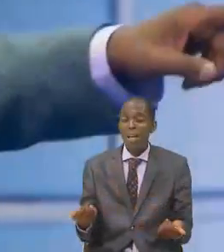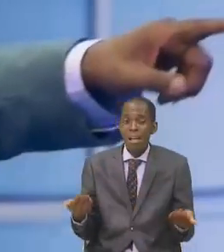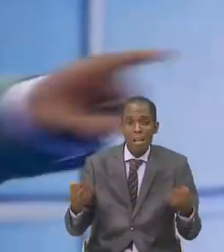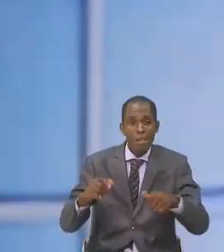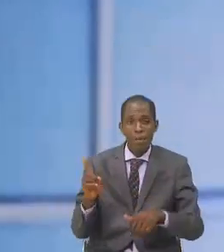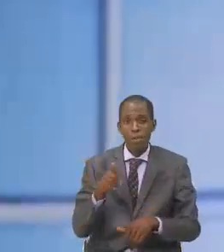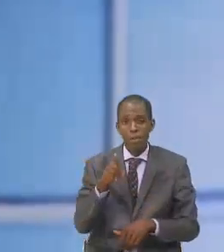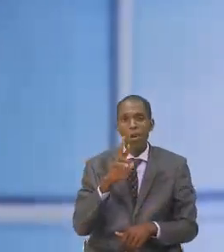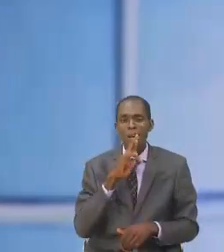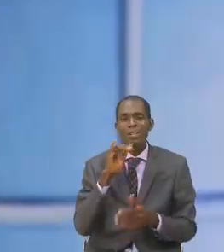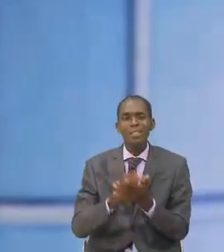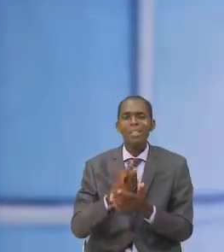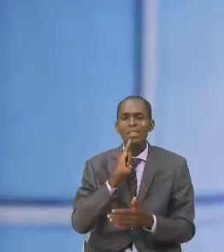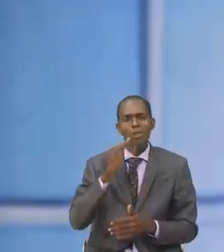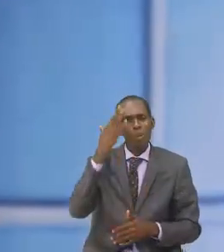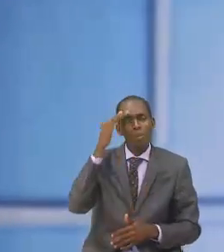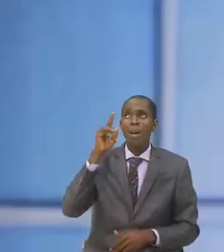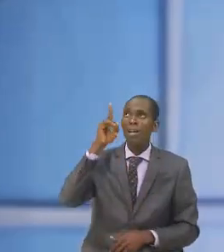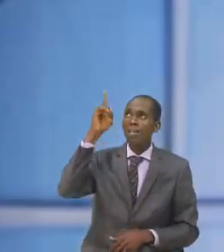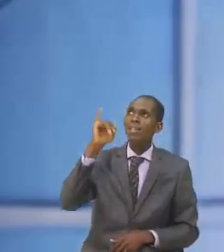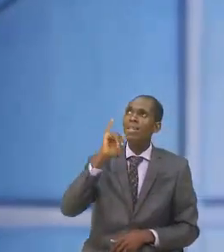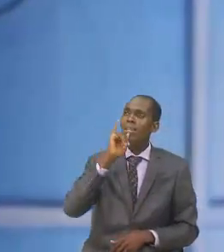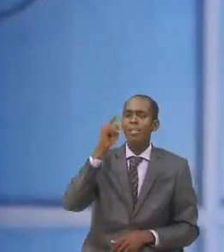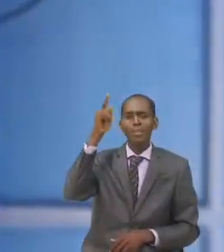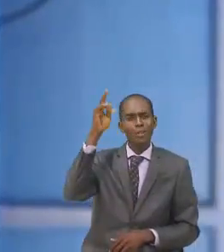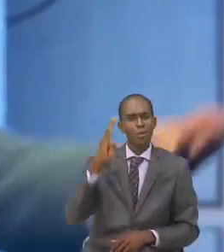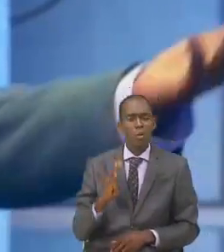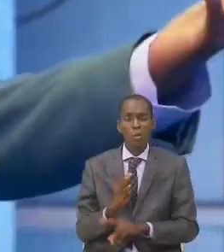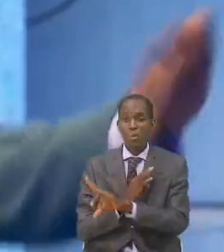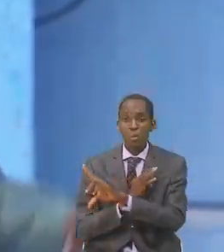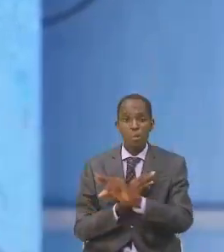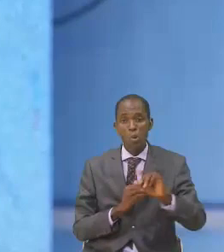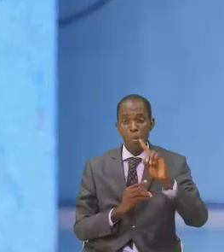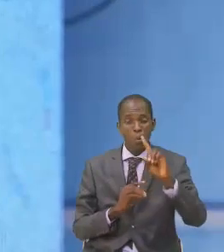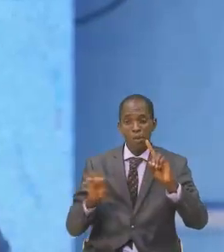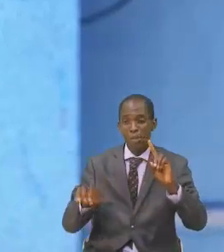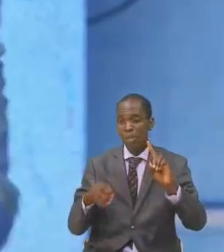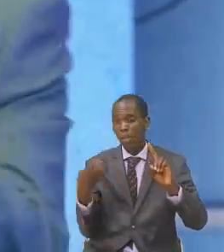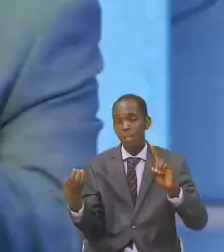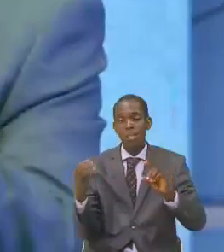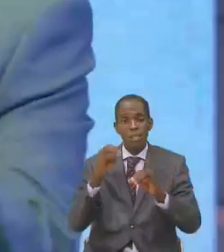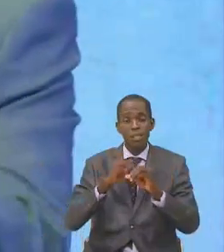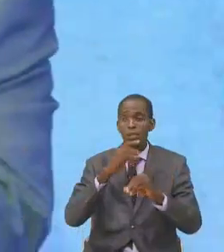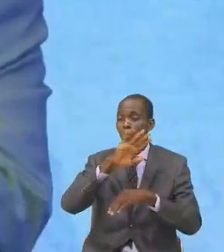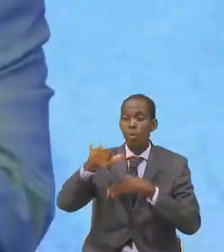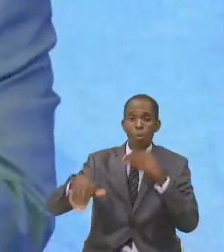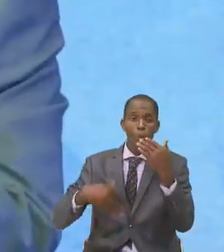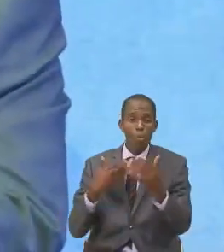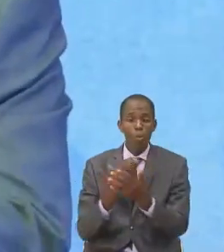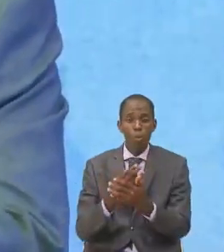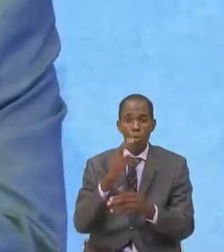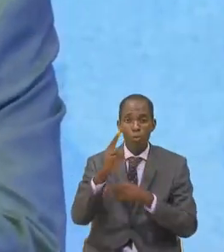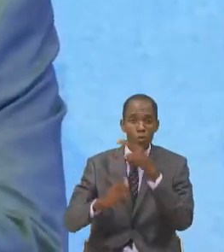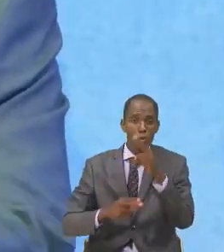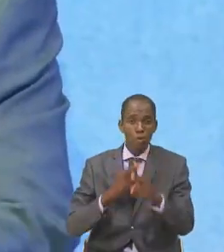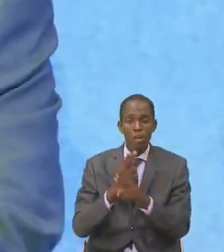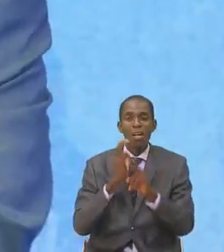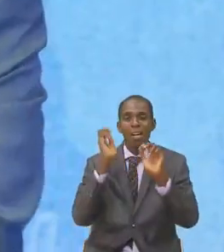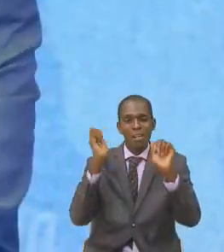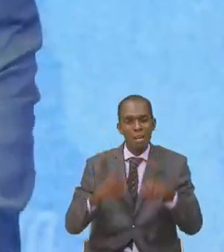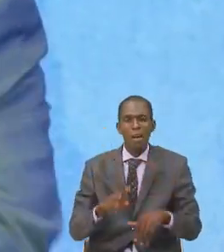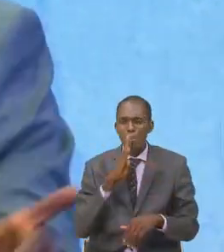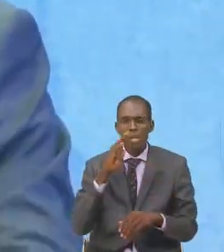Europe, all at the same time. Anywhere you are, that's why he's God. Nobody else in